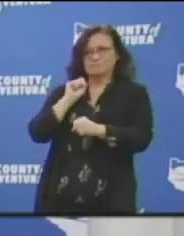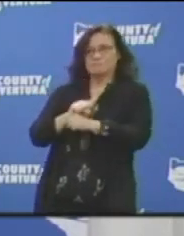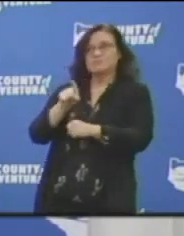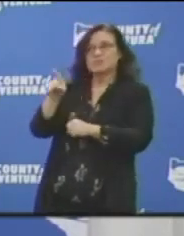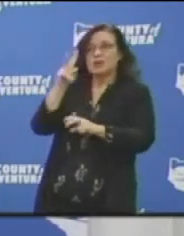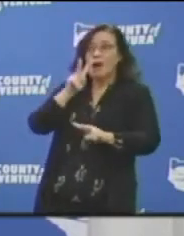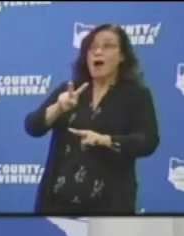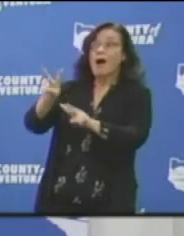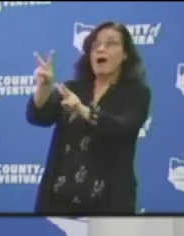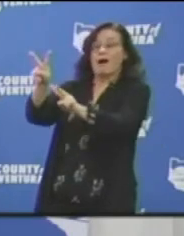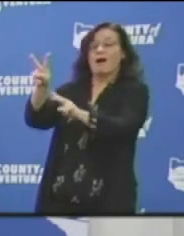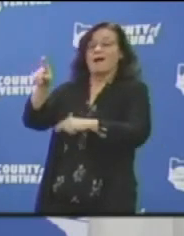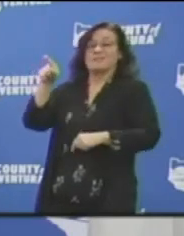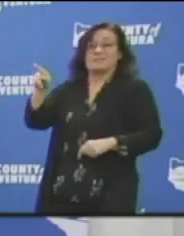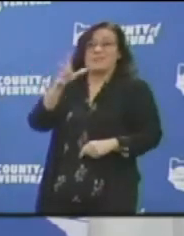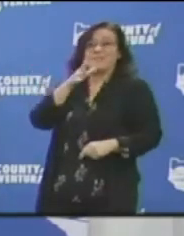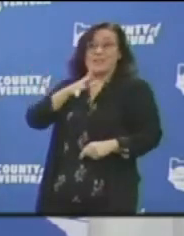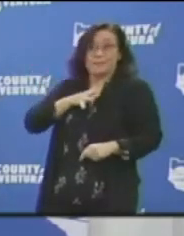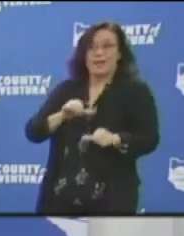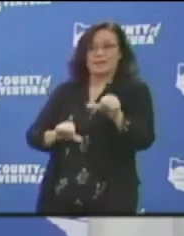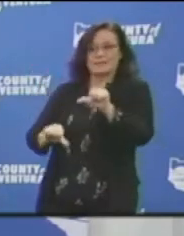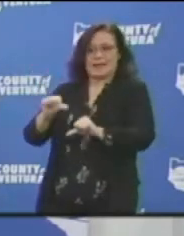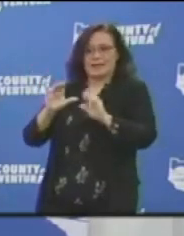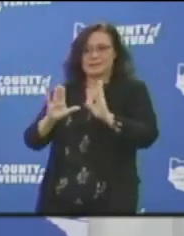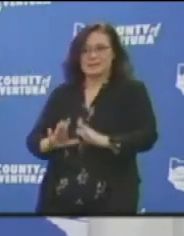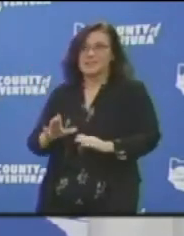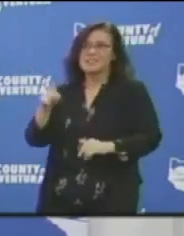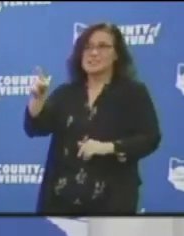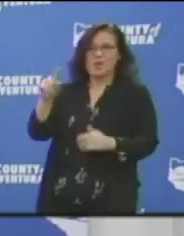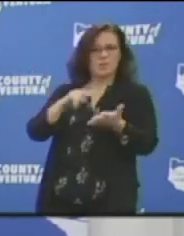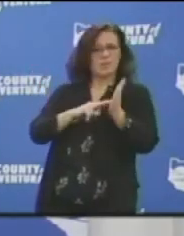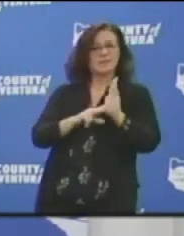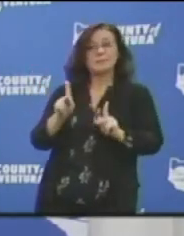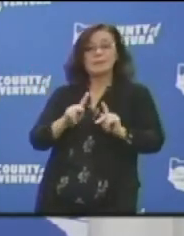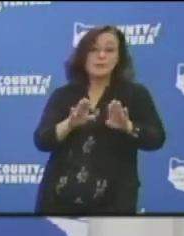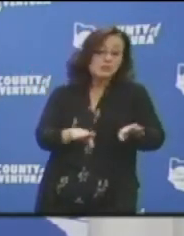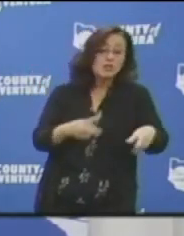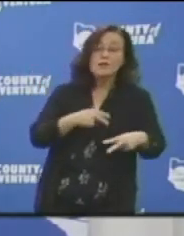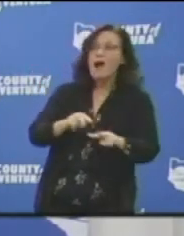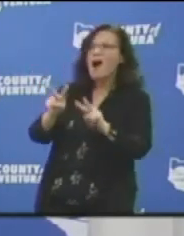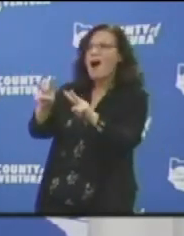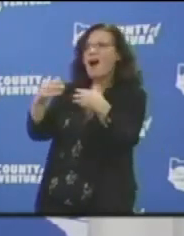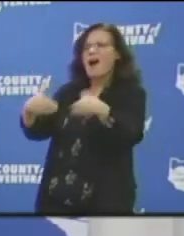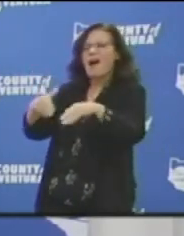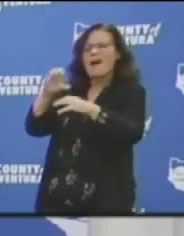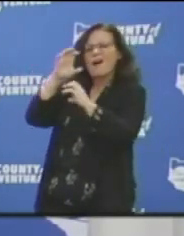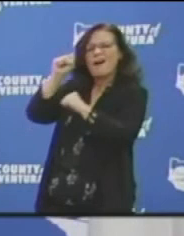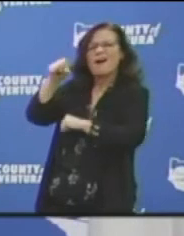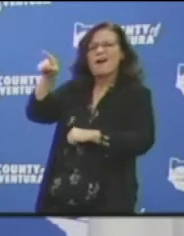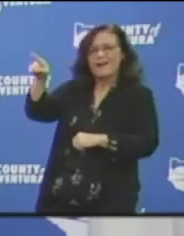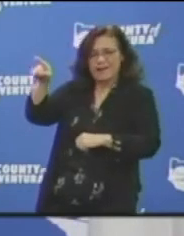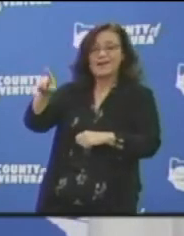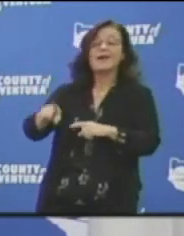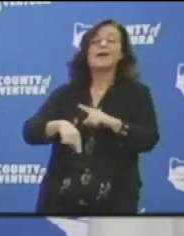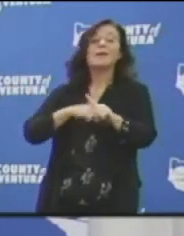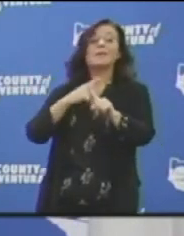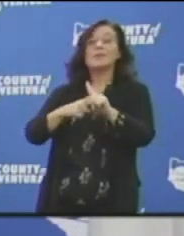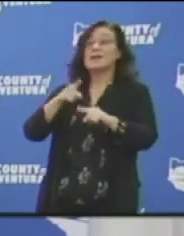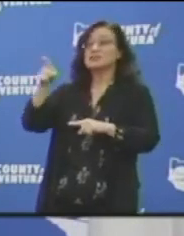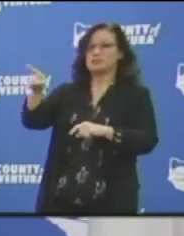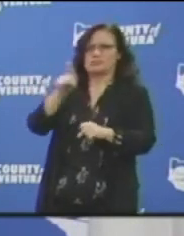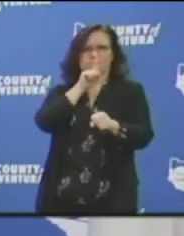others to become scientists, but she has devoted herself now to ensuring that people in